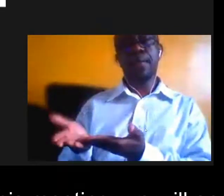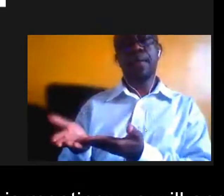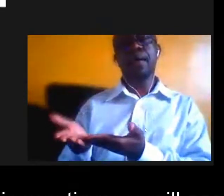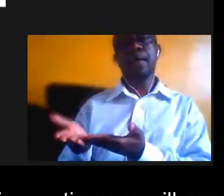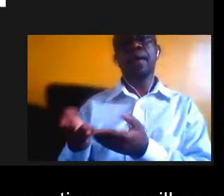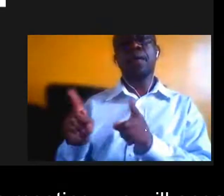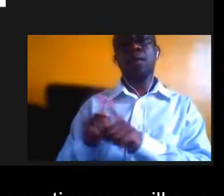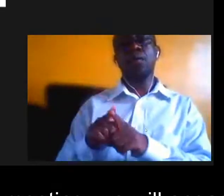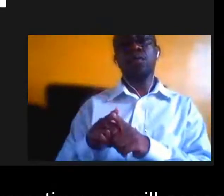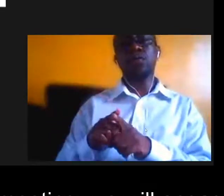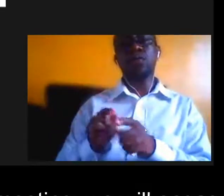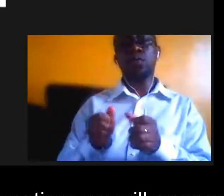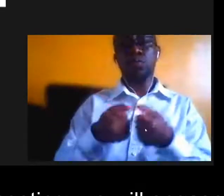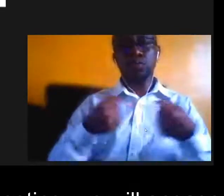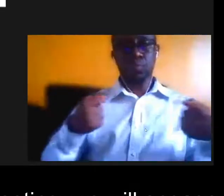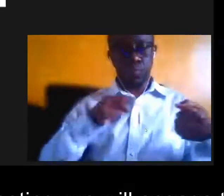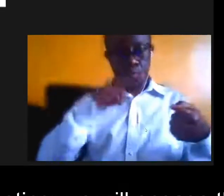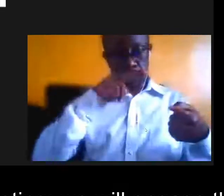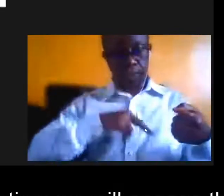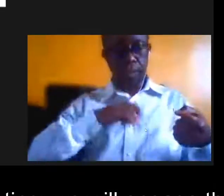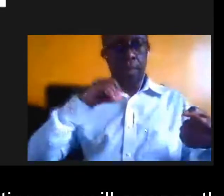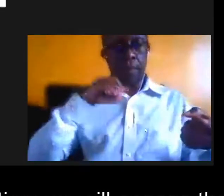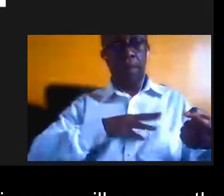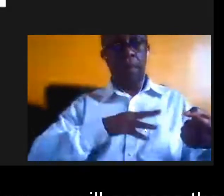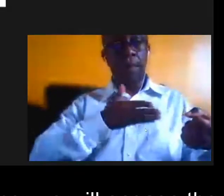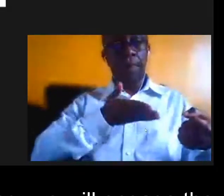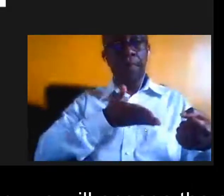published and also